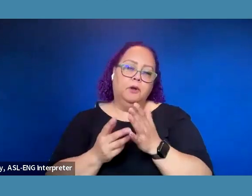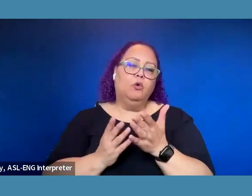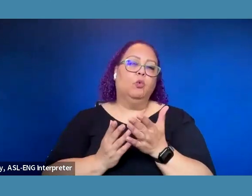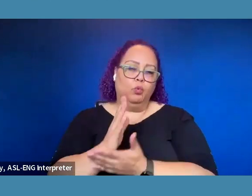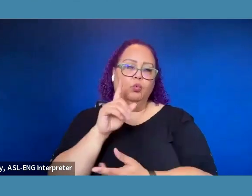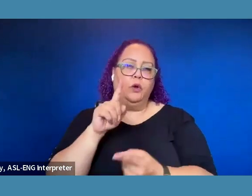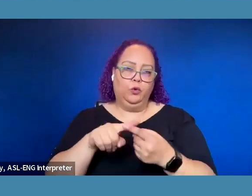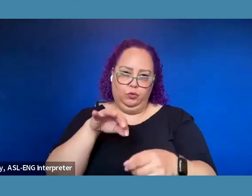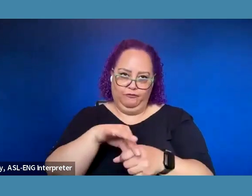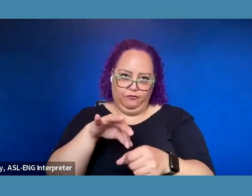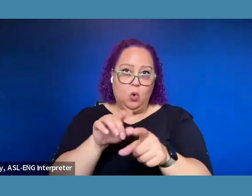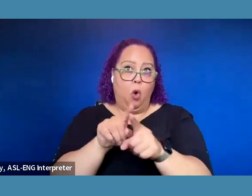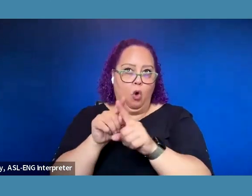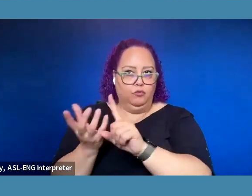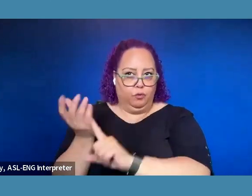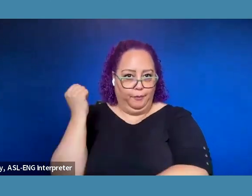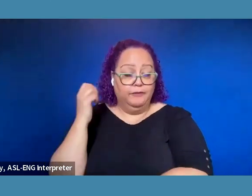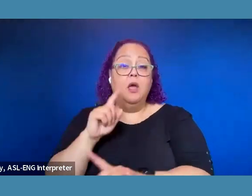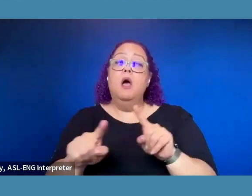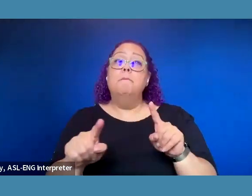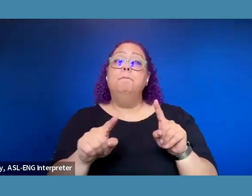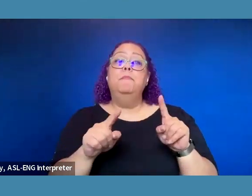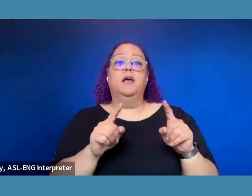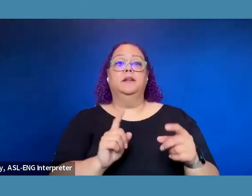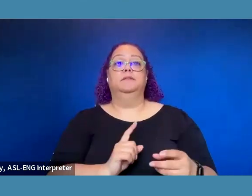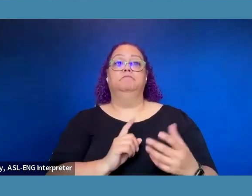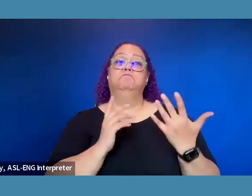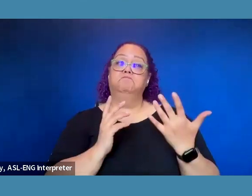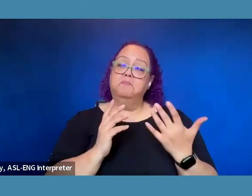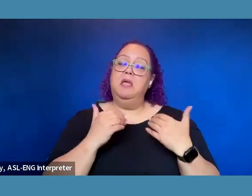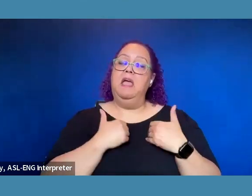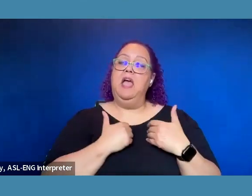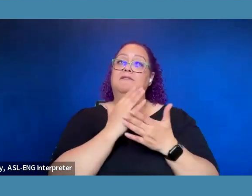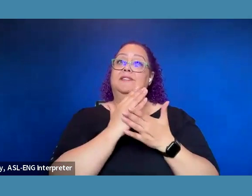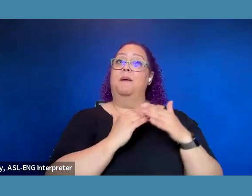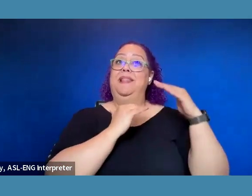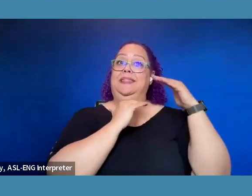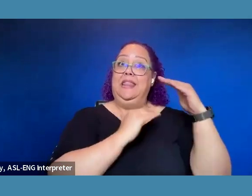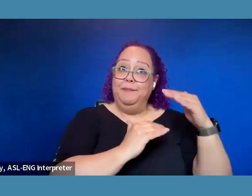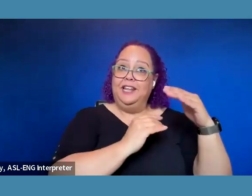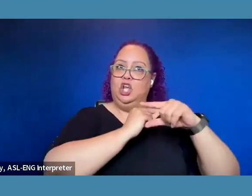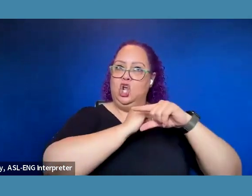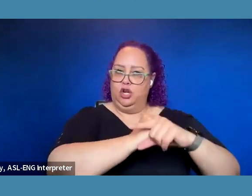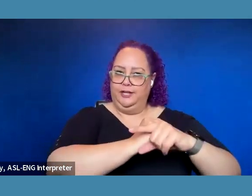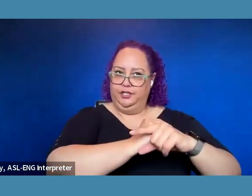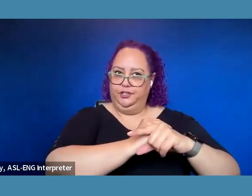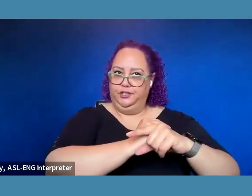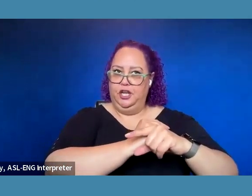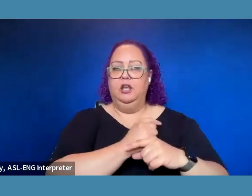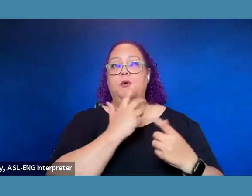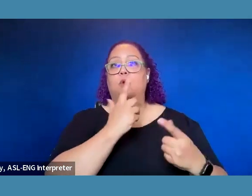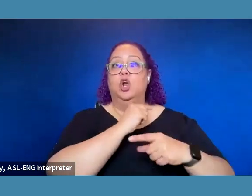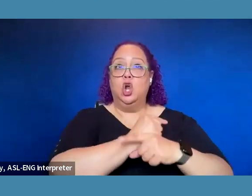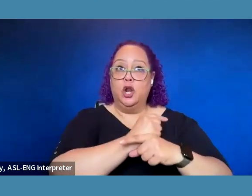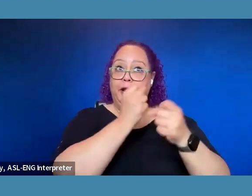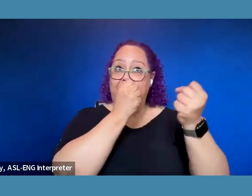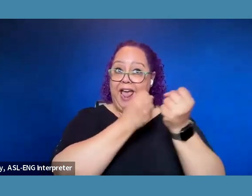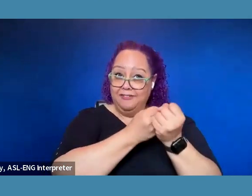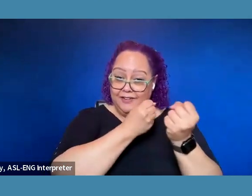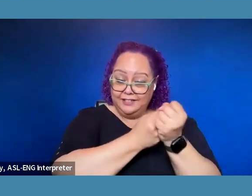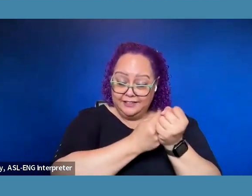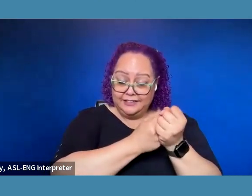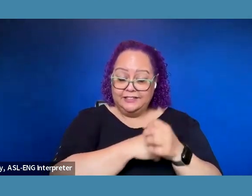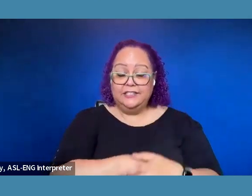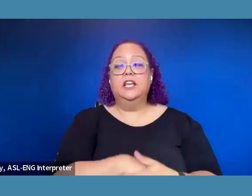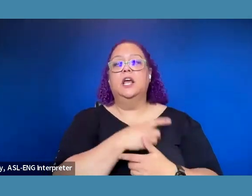But there's also limited rights, limited guardianships in Florida, guardian advocacy, and